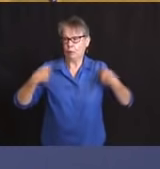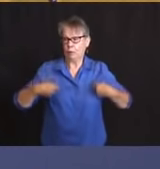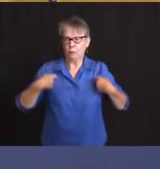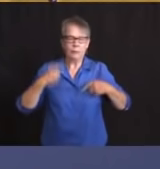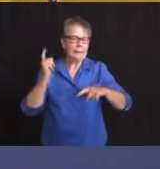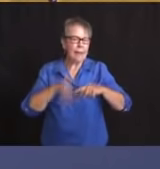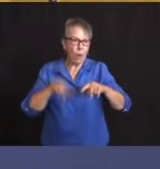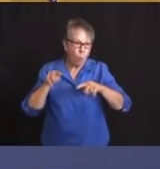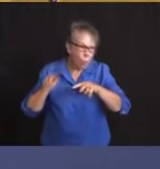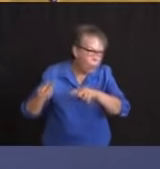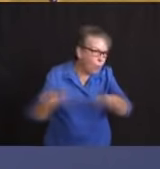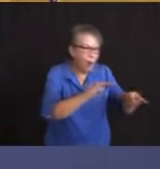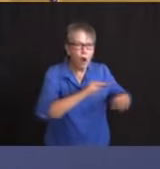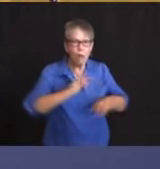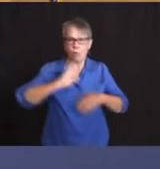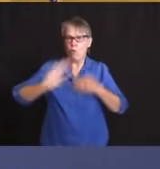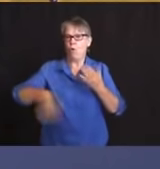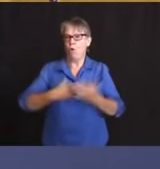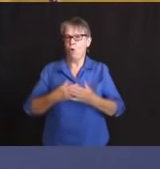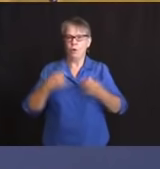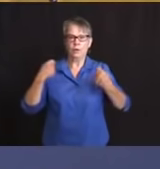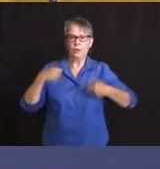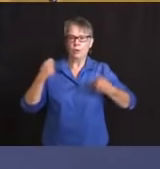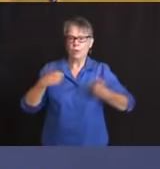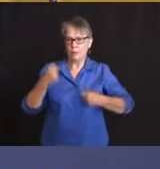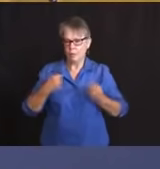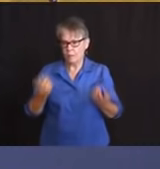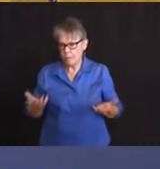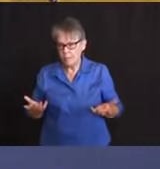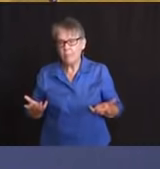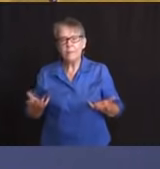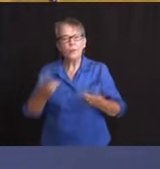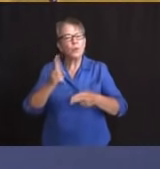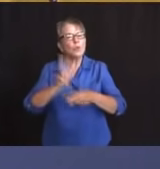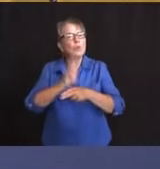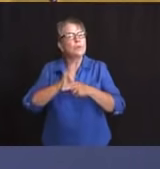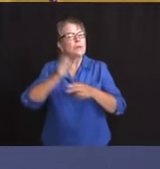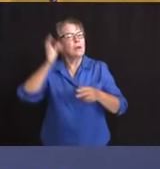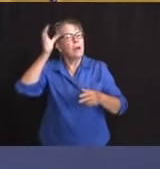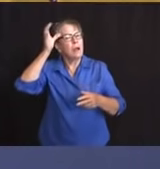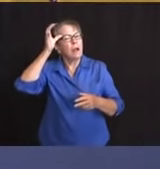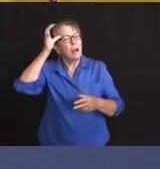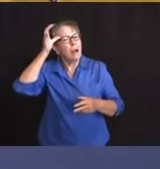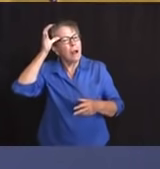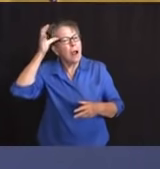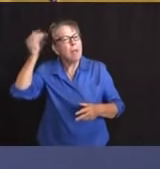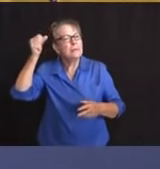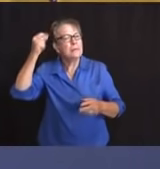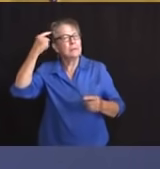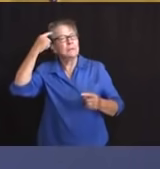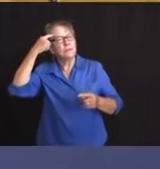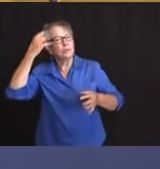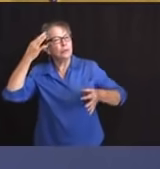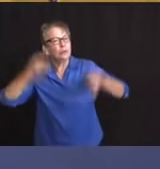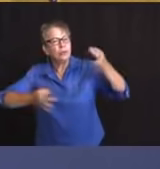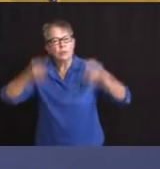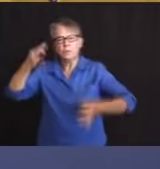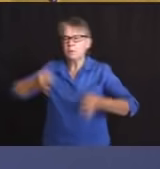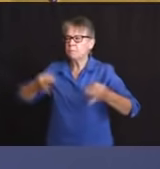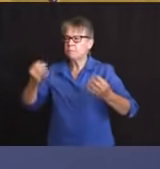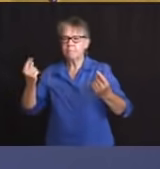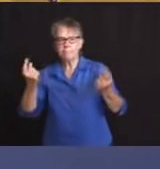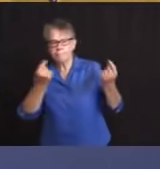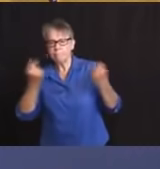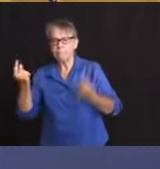well, don't get crowded, don't be on top of each other, wear face coverings. It seems to me that's largely that. Matt, would you like to add something to that? Yeah, that's right. The